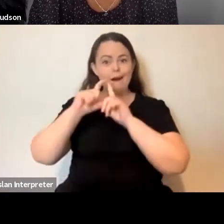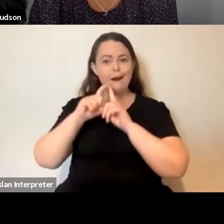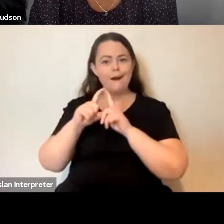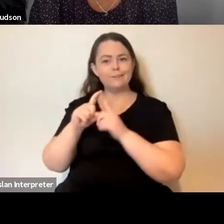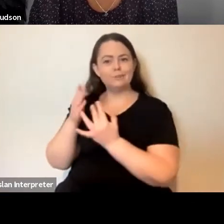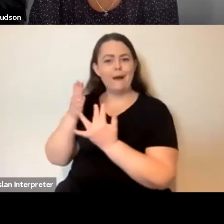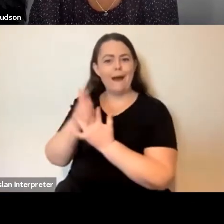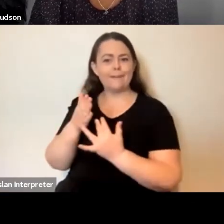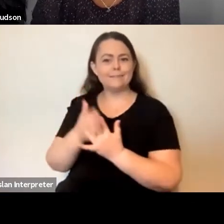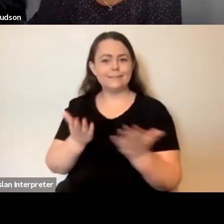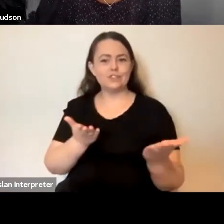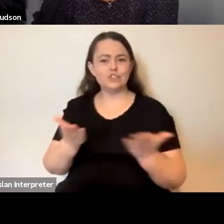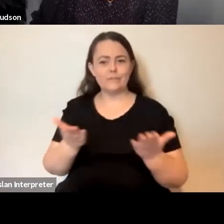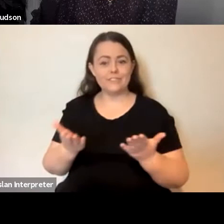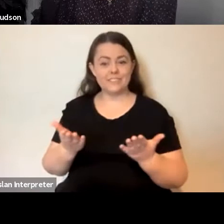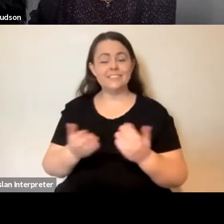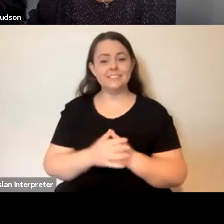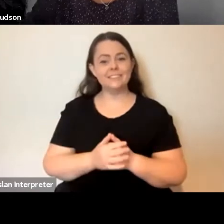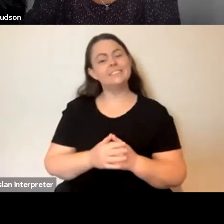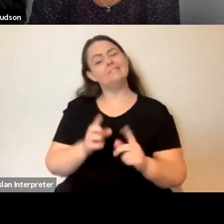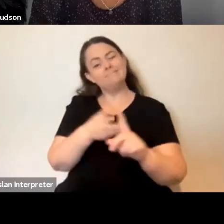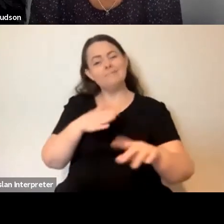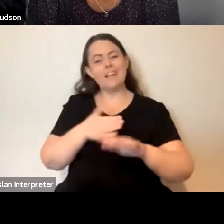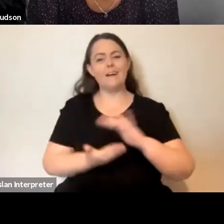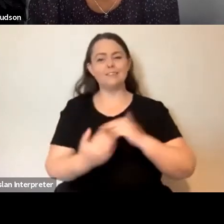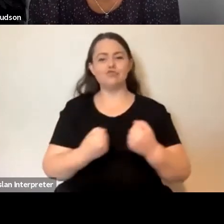service sector. And I think what's been interesting in terms of